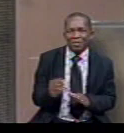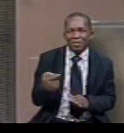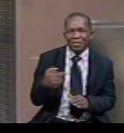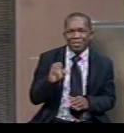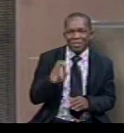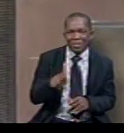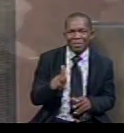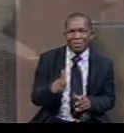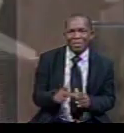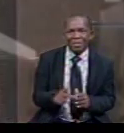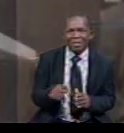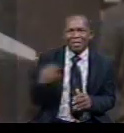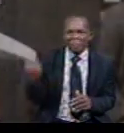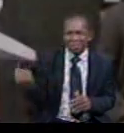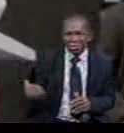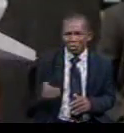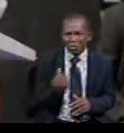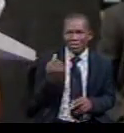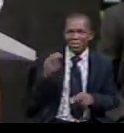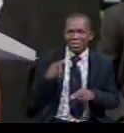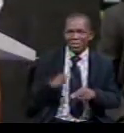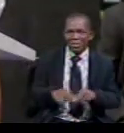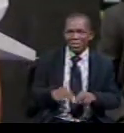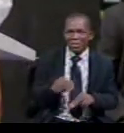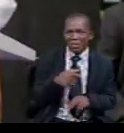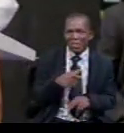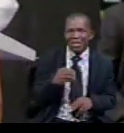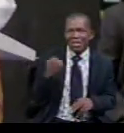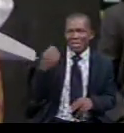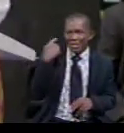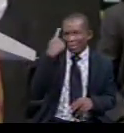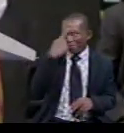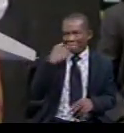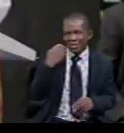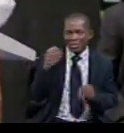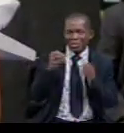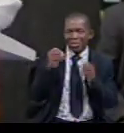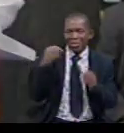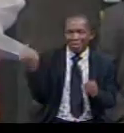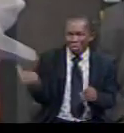he always sits there and his face is always shining like that.